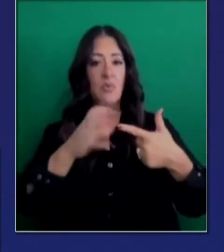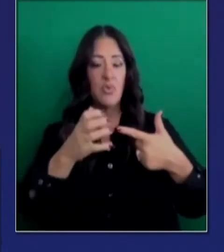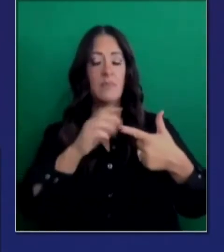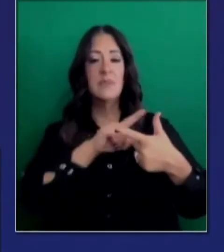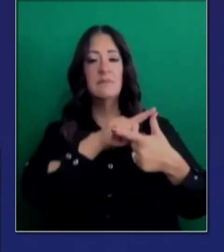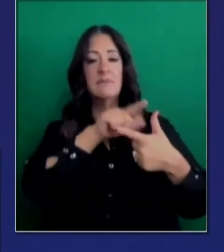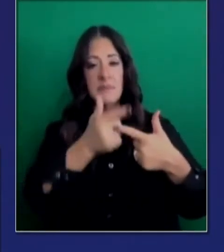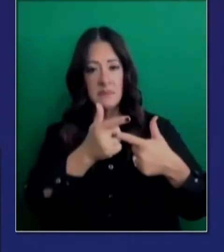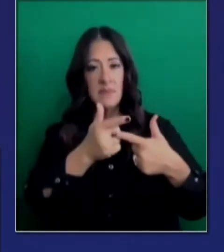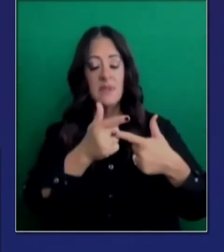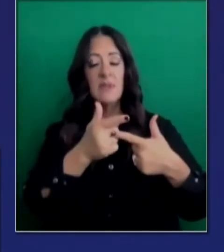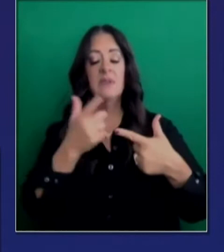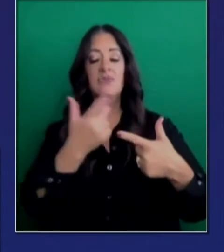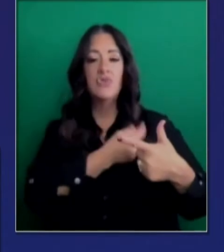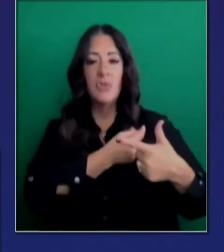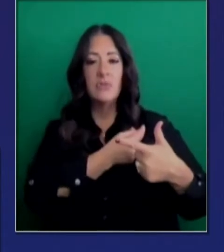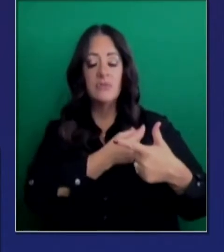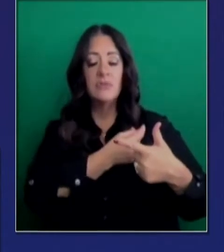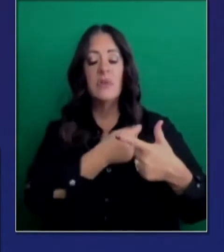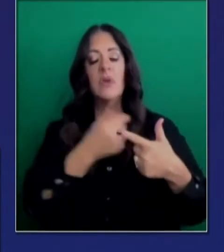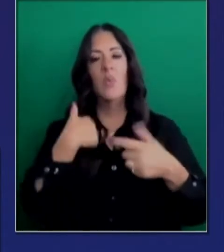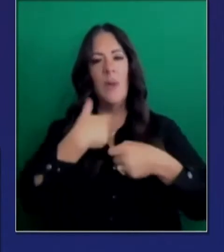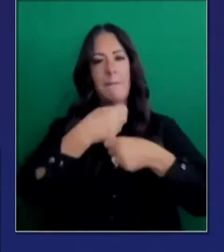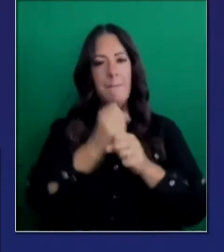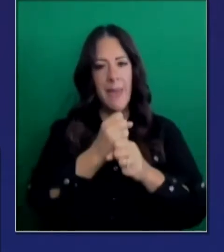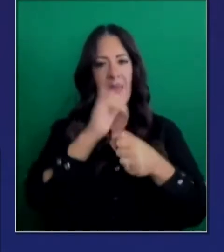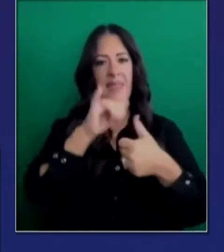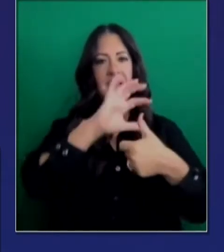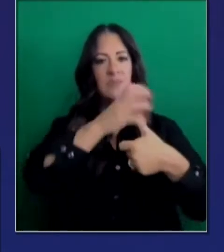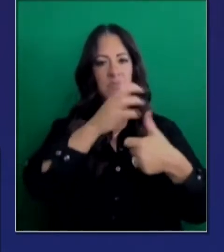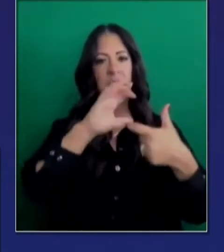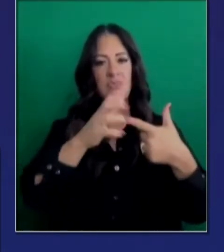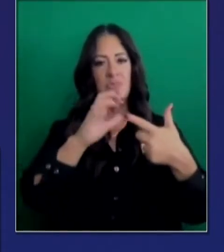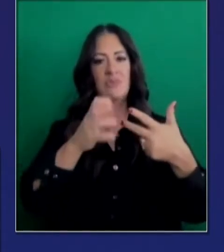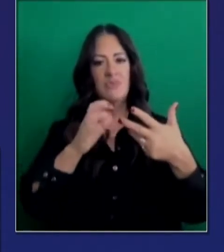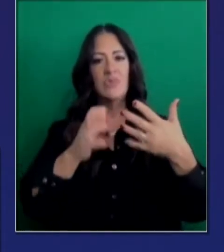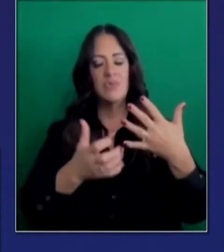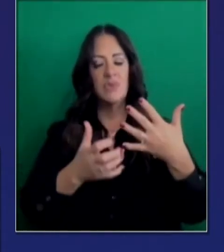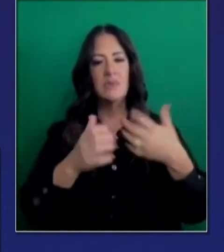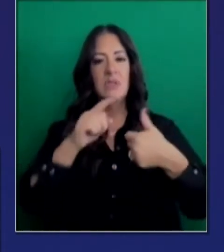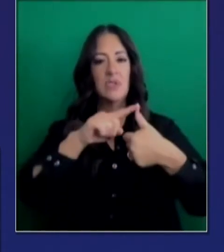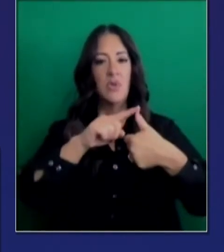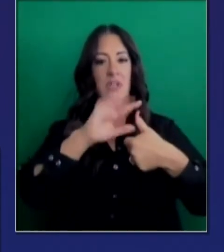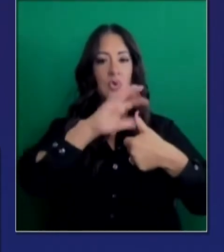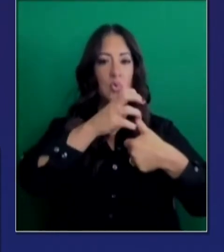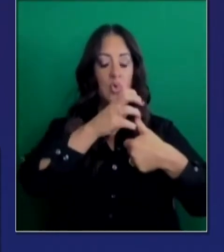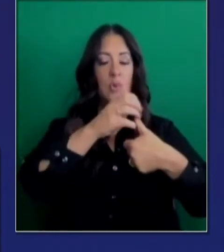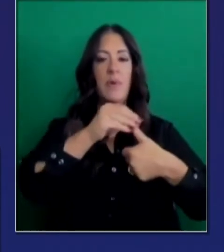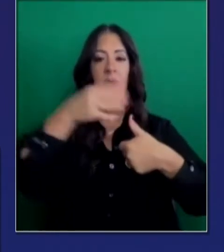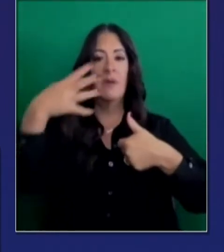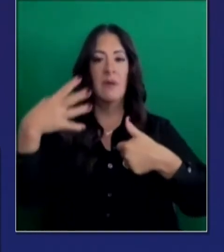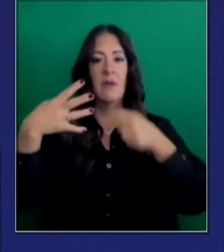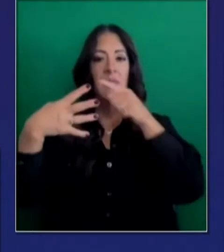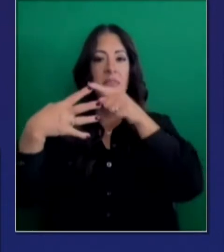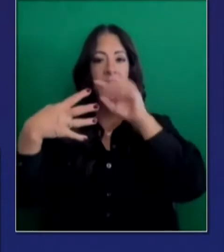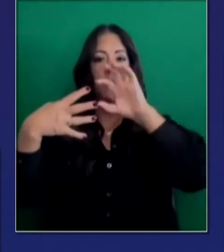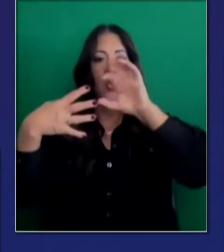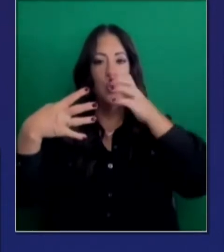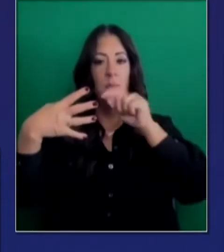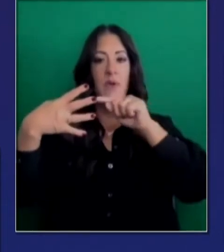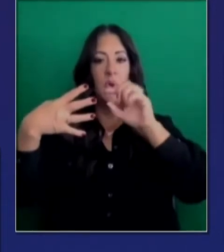created these phases and these tiers within the phases, but we want folks to know that we now